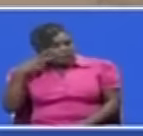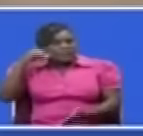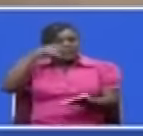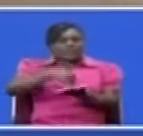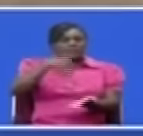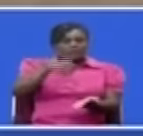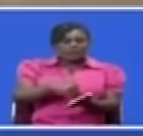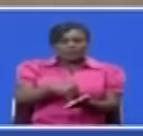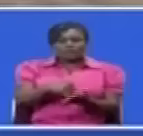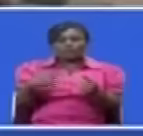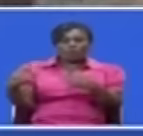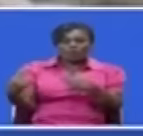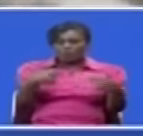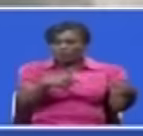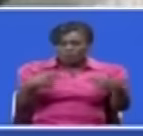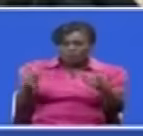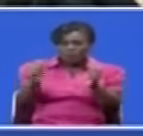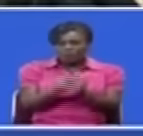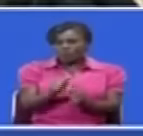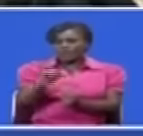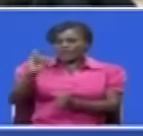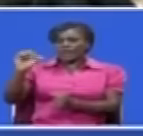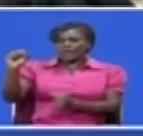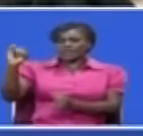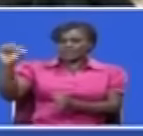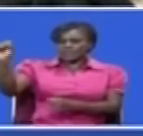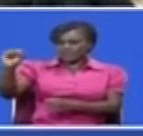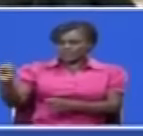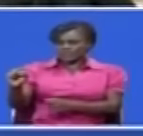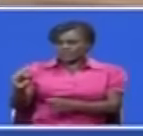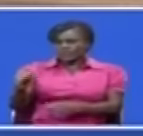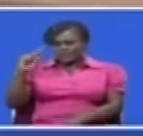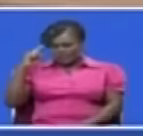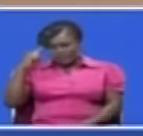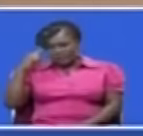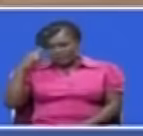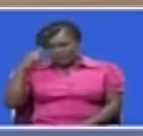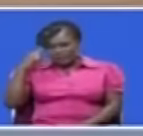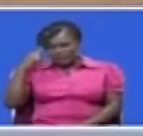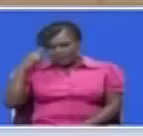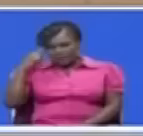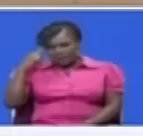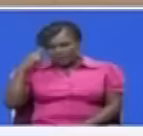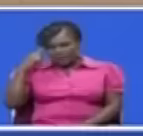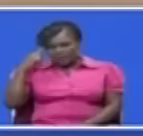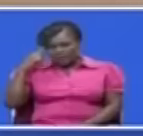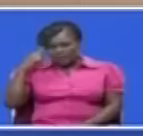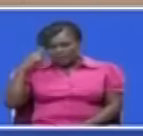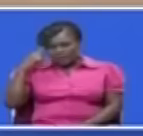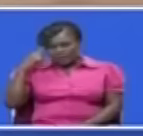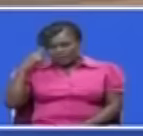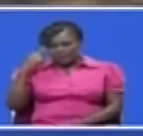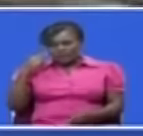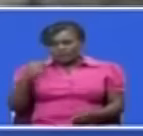in a supremacy battle in some regions with ISIS itself in Somalia? I think we should be extremely alert. I think we need to increase